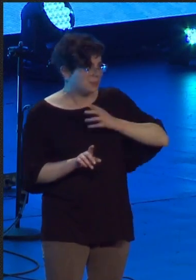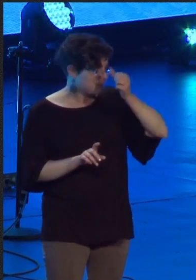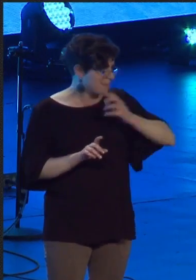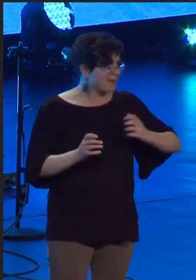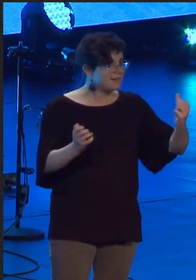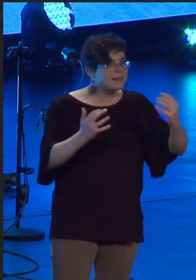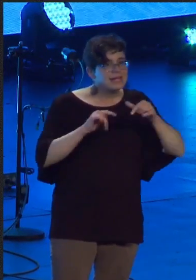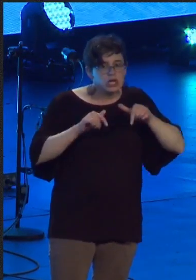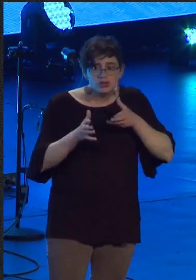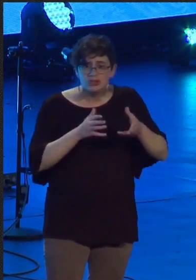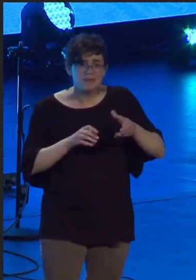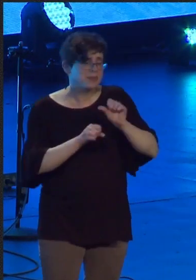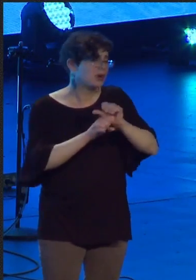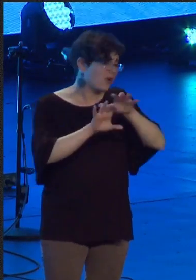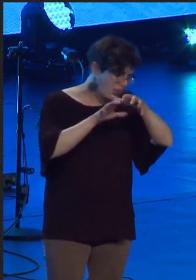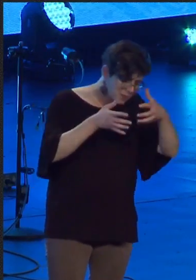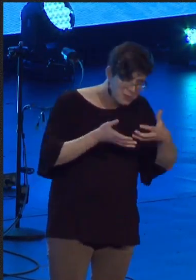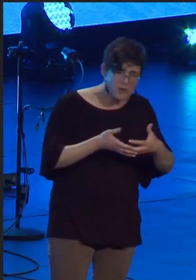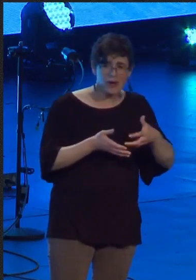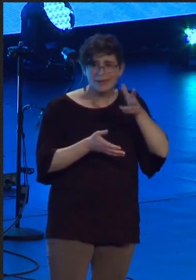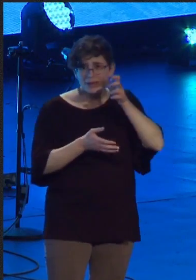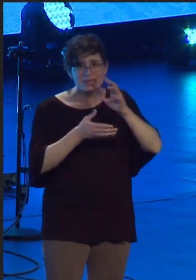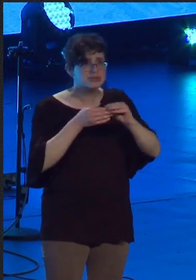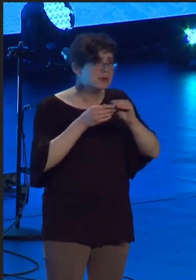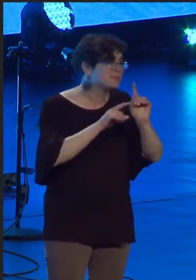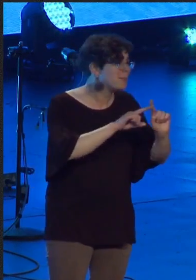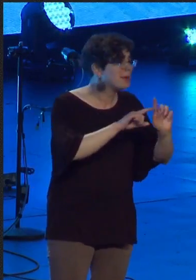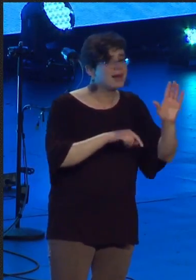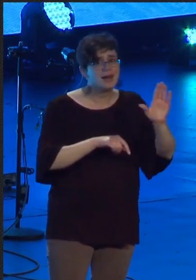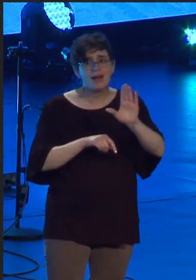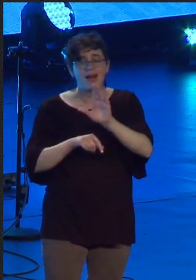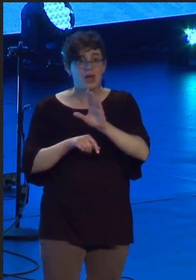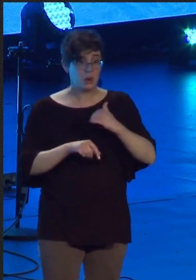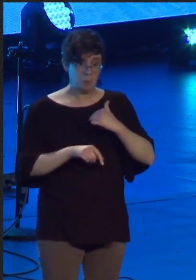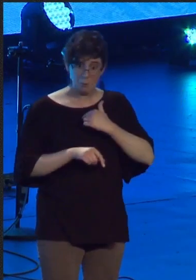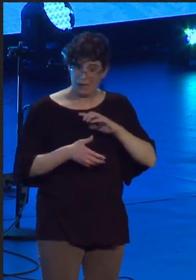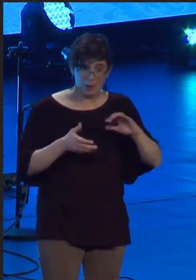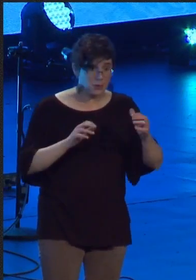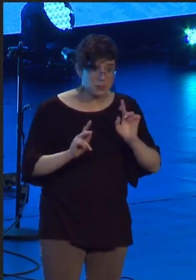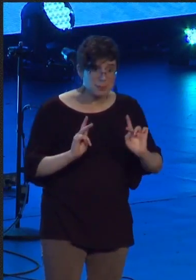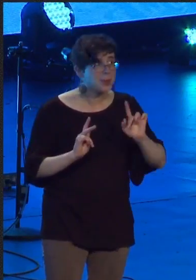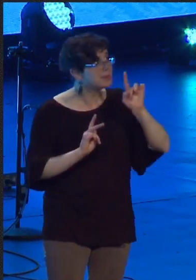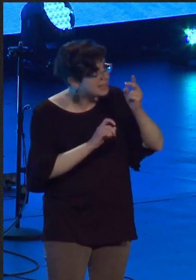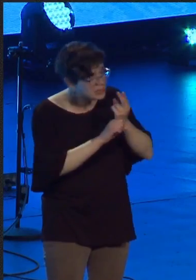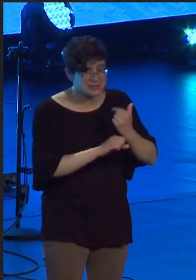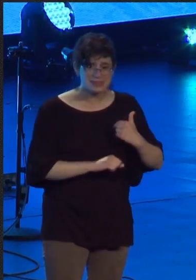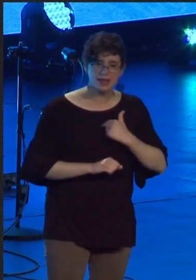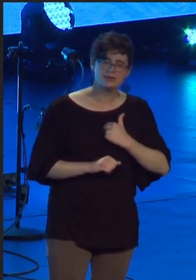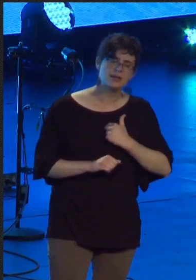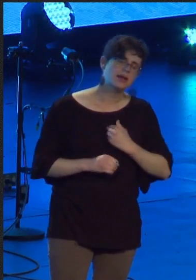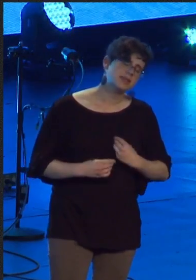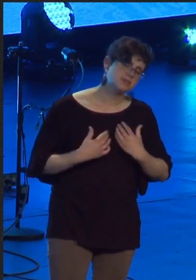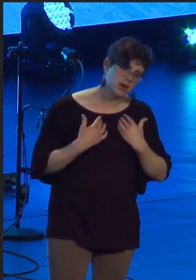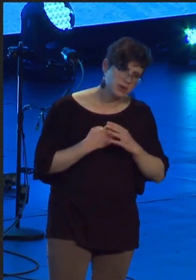see what he's doing around the world through the stories that he does through us, his broken people, is inspiring. So yeah, as I continue to think, how could